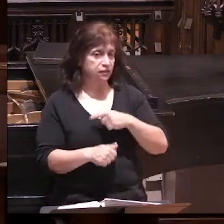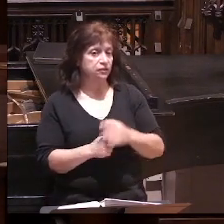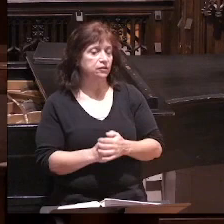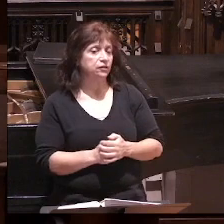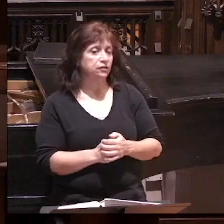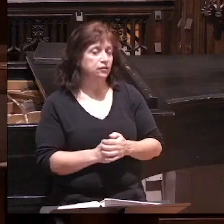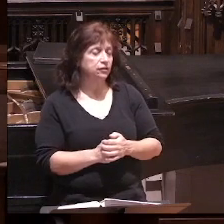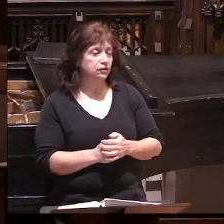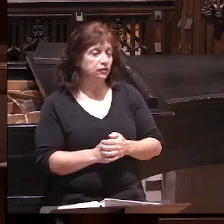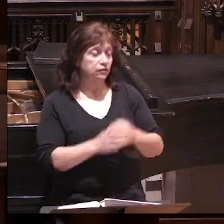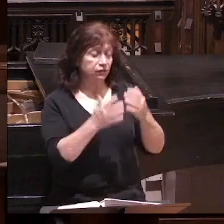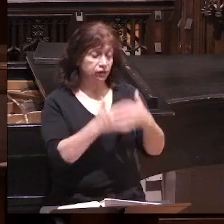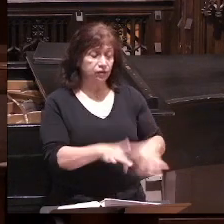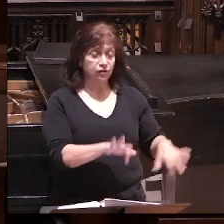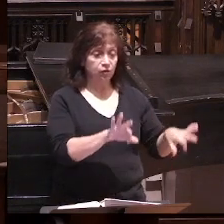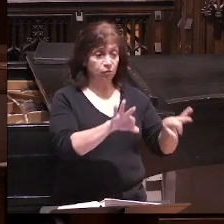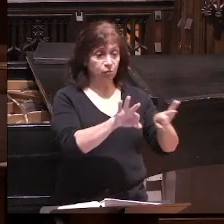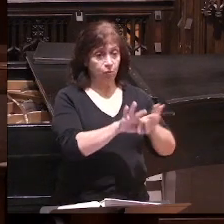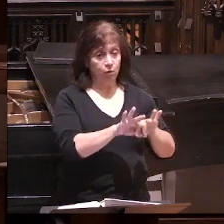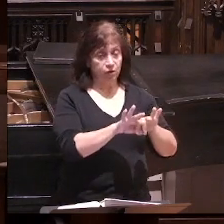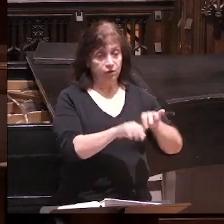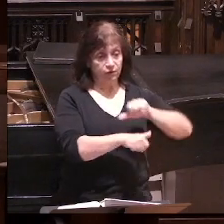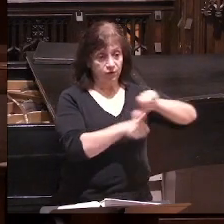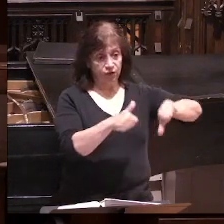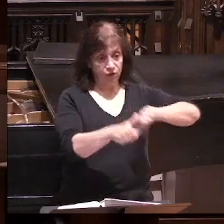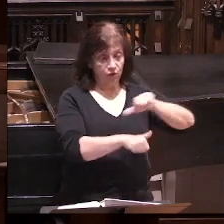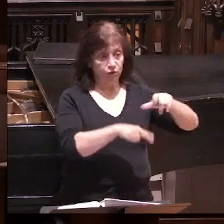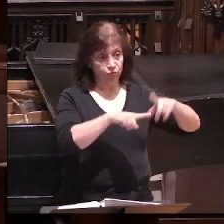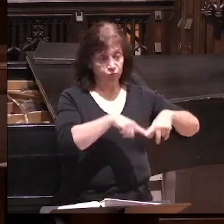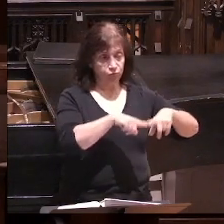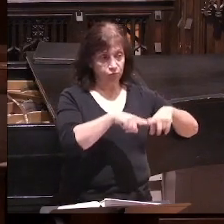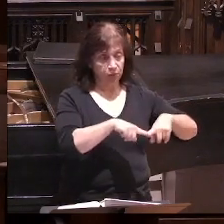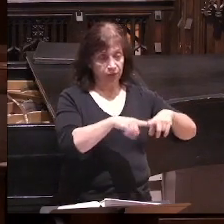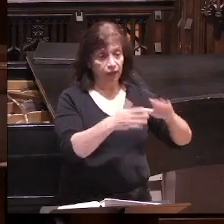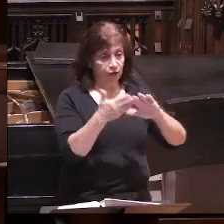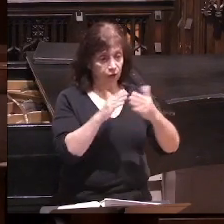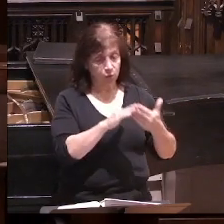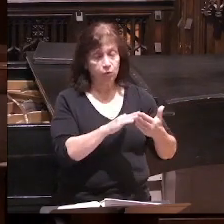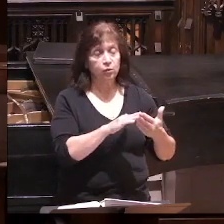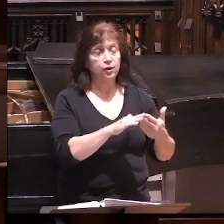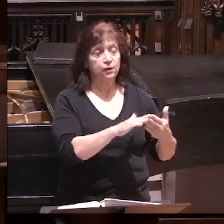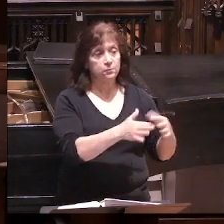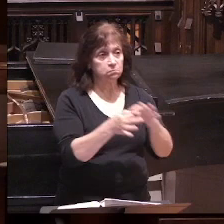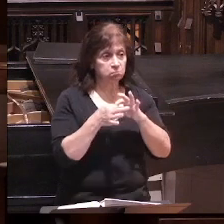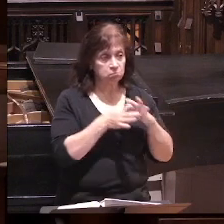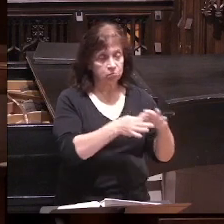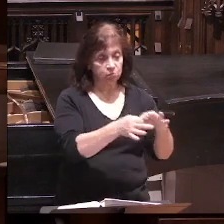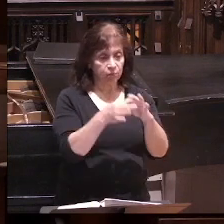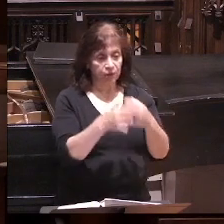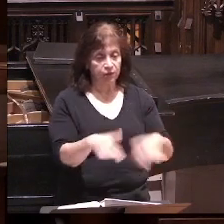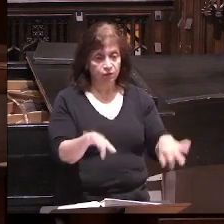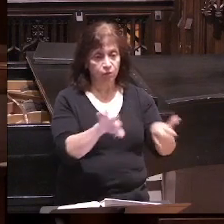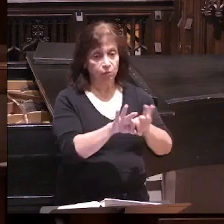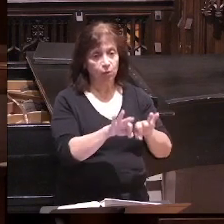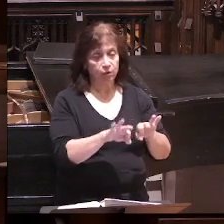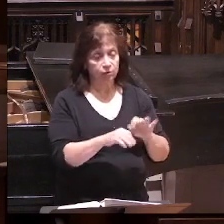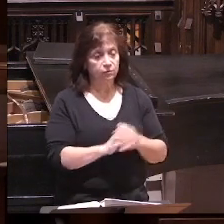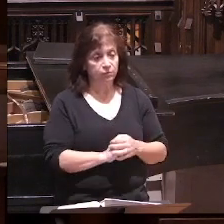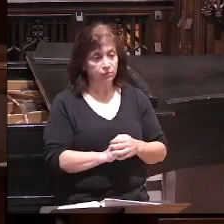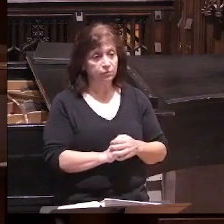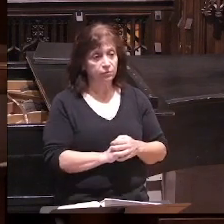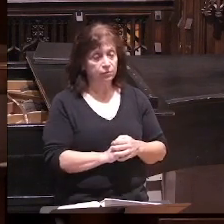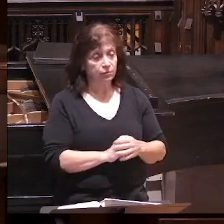of the importance of one another, the importance of community in our very